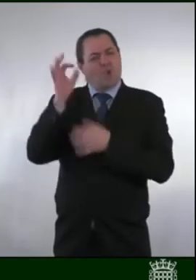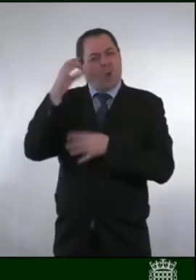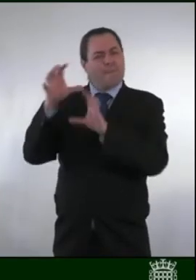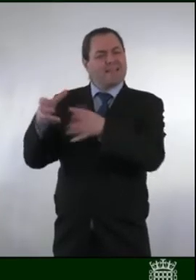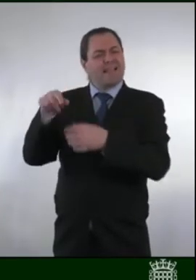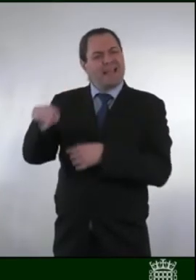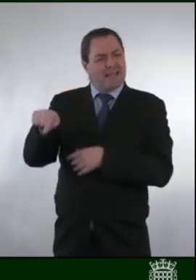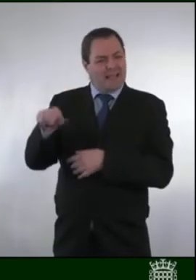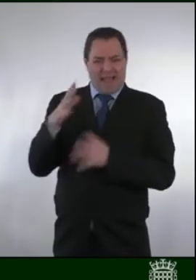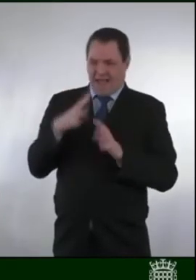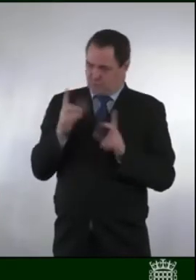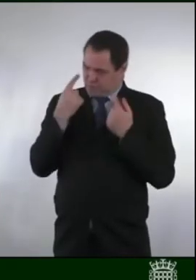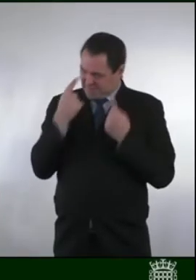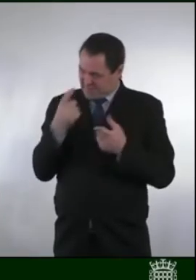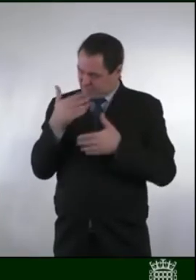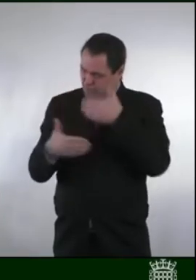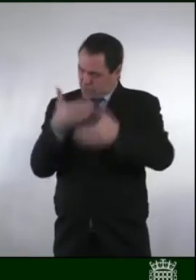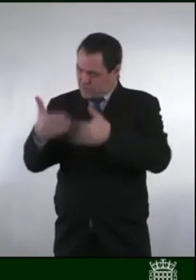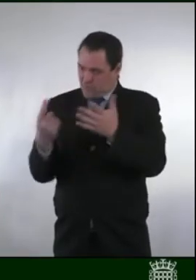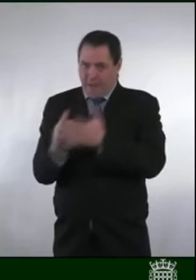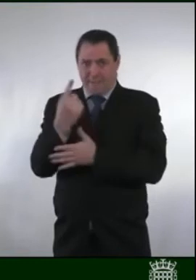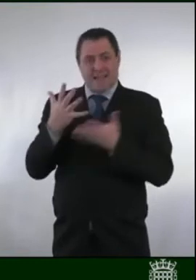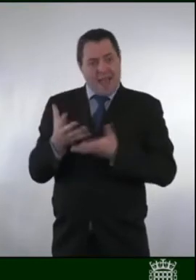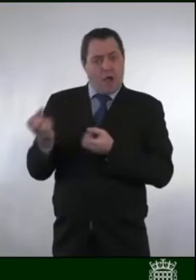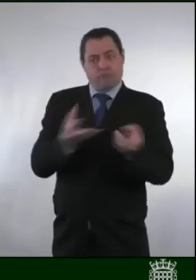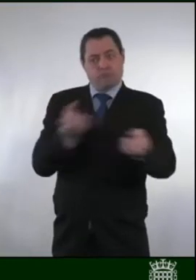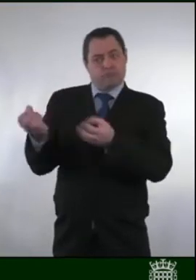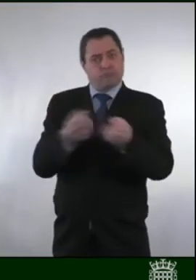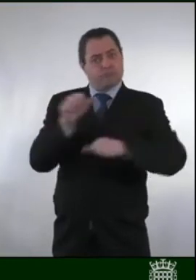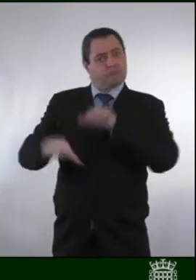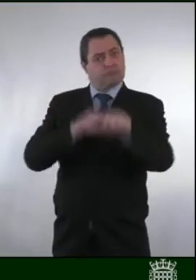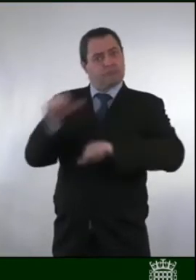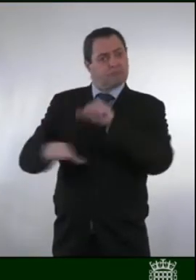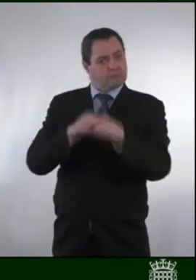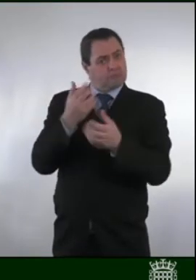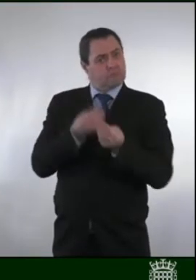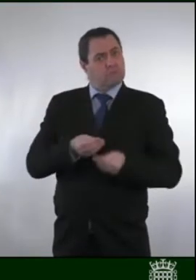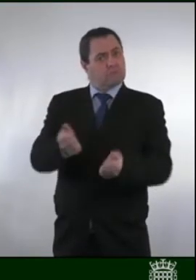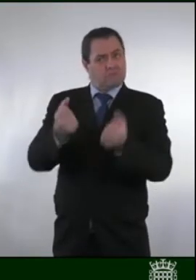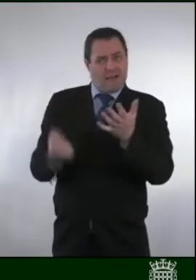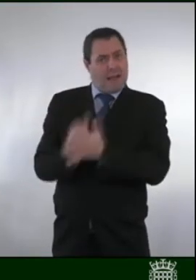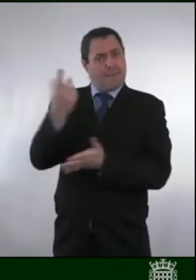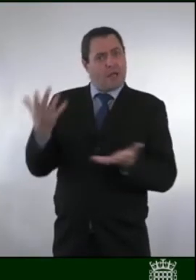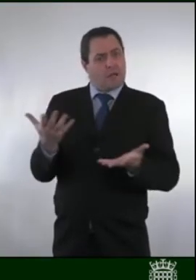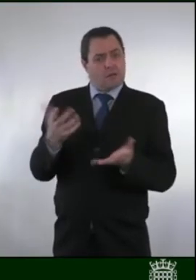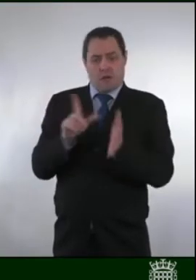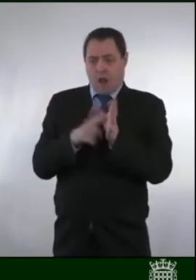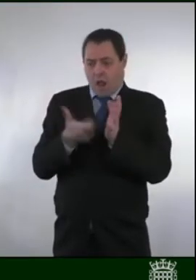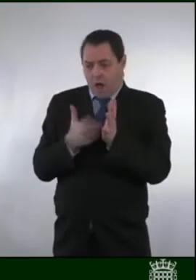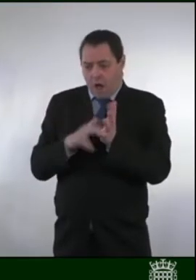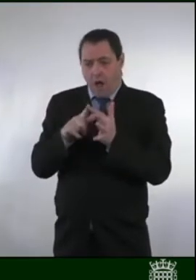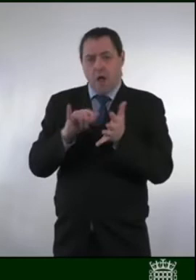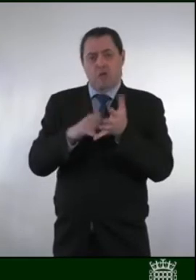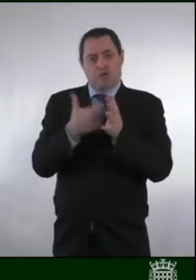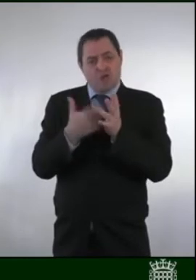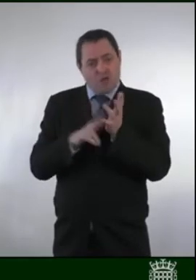of the pudding is in the eating. Actually, there's more transit now taking place between Larne and Stranraer and